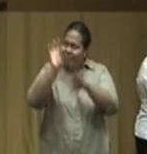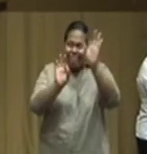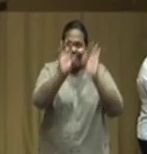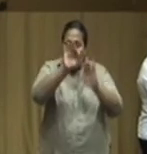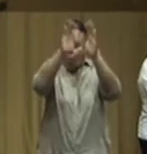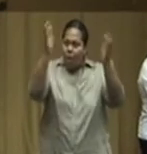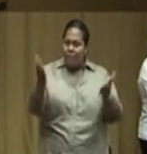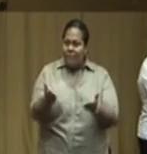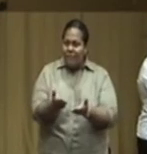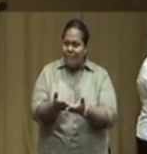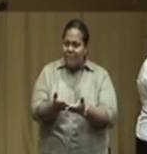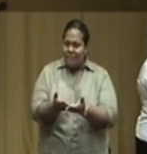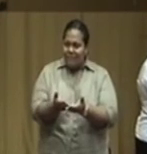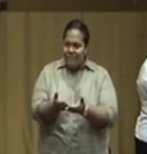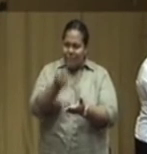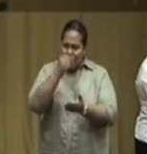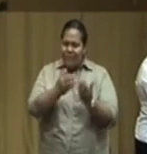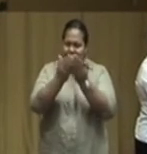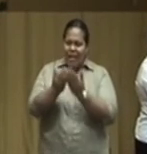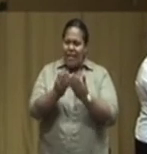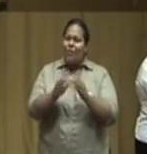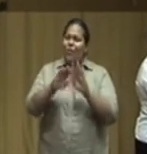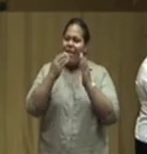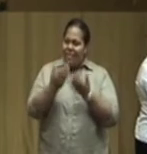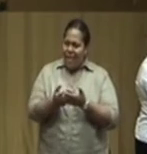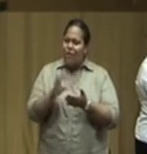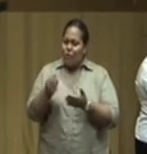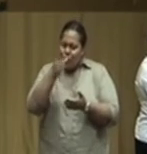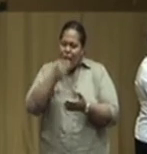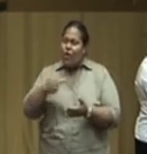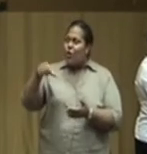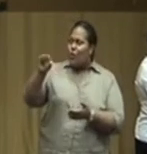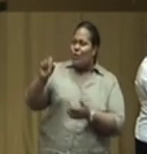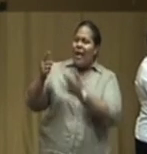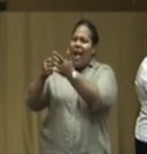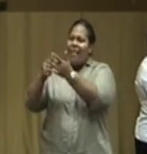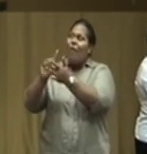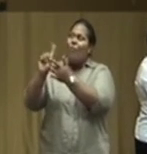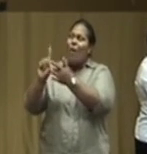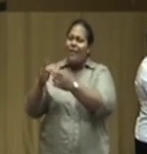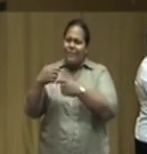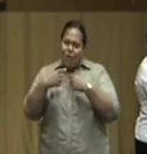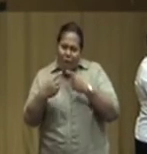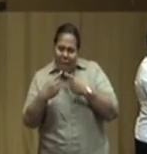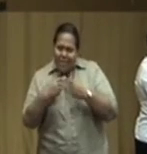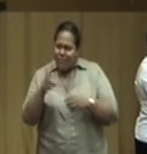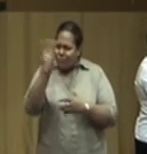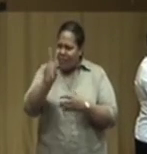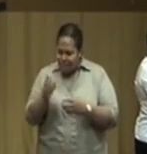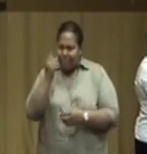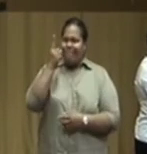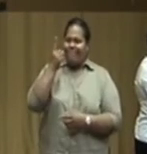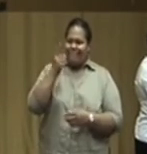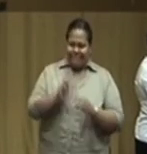this in perspective in our assignment. So we can know better what the detail, the concept that